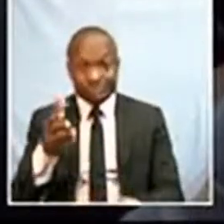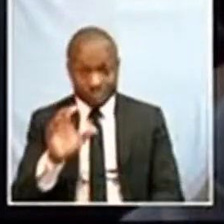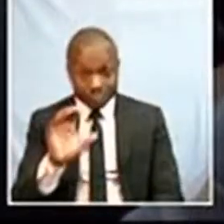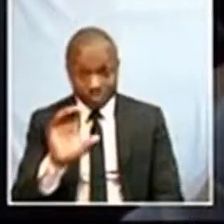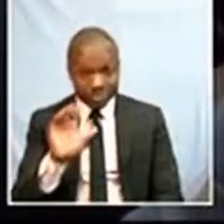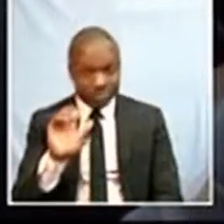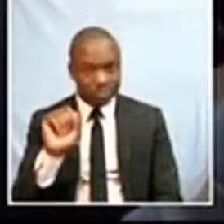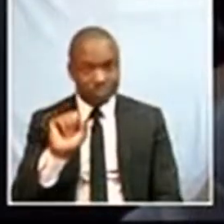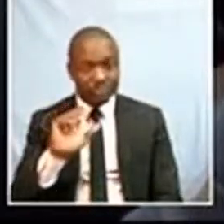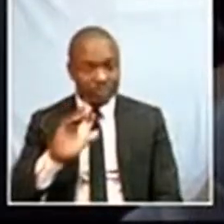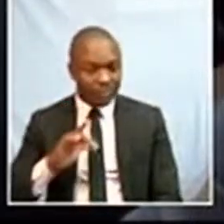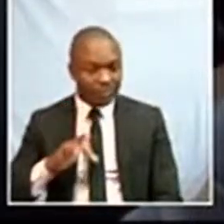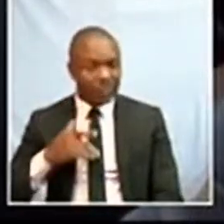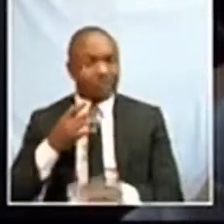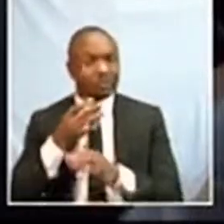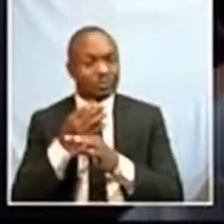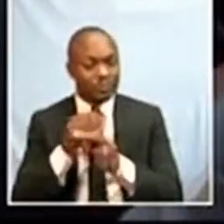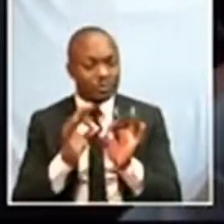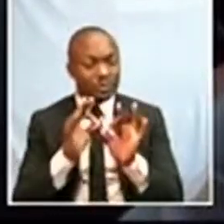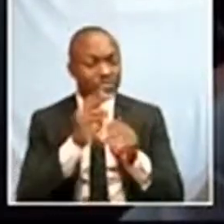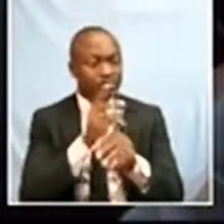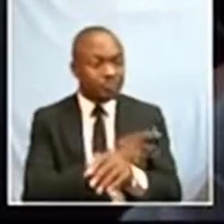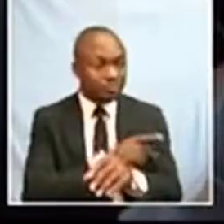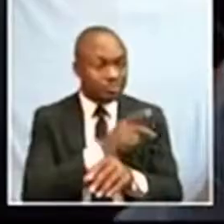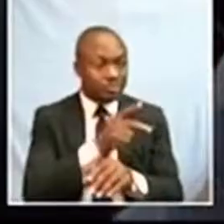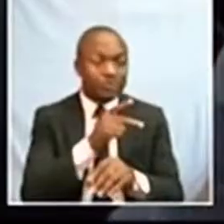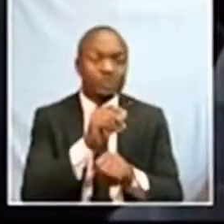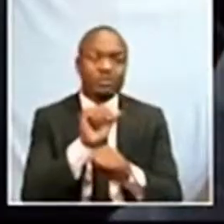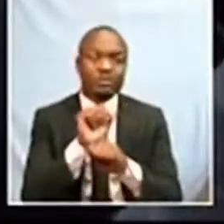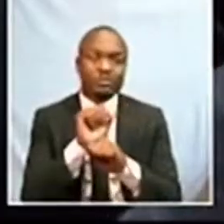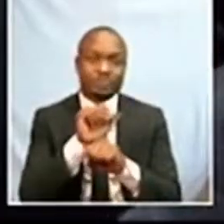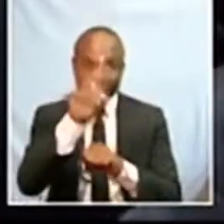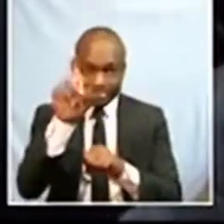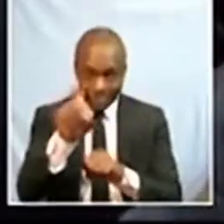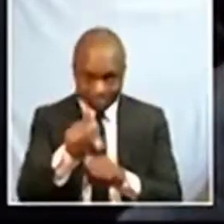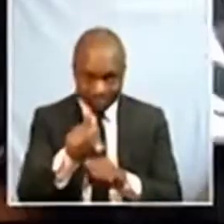Yes, feel free to delegate.